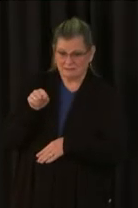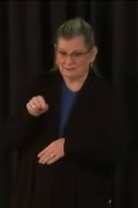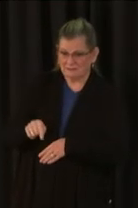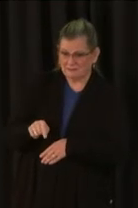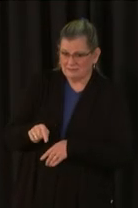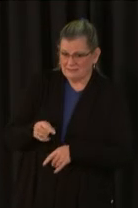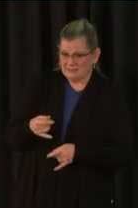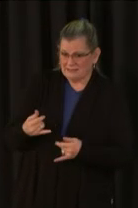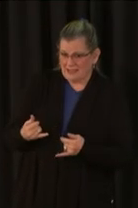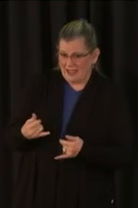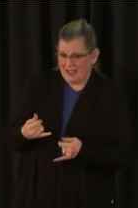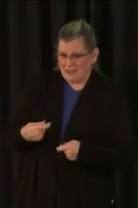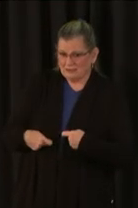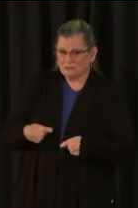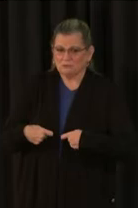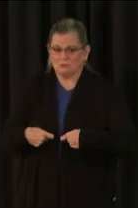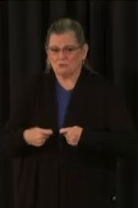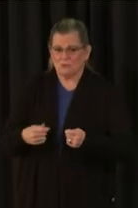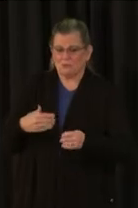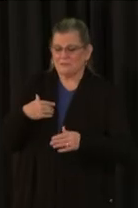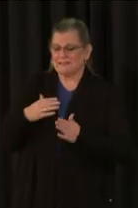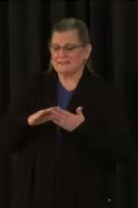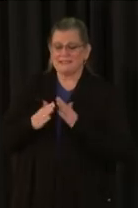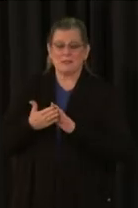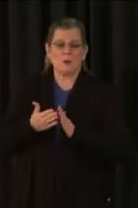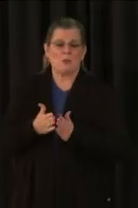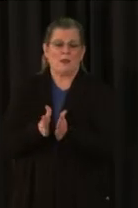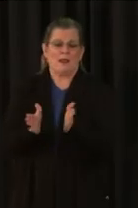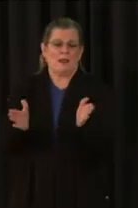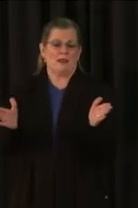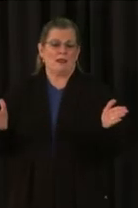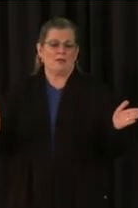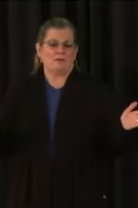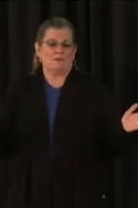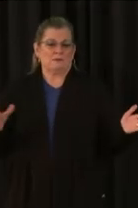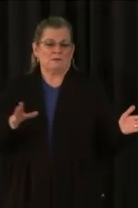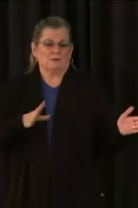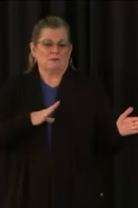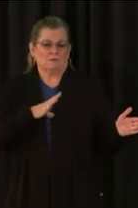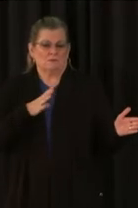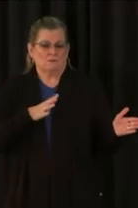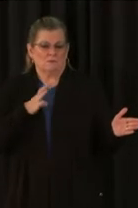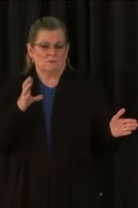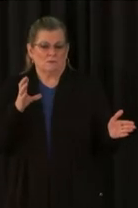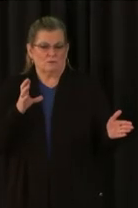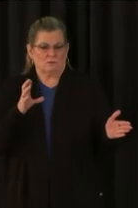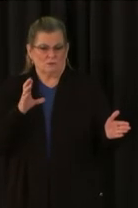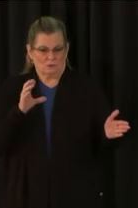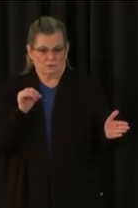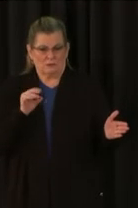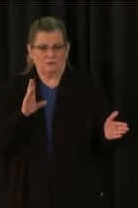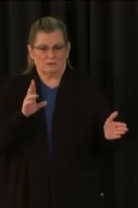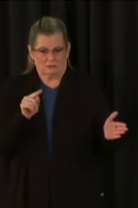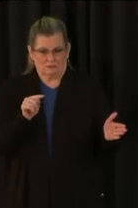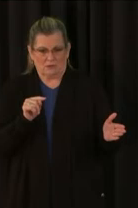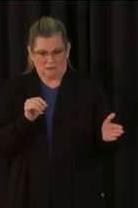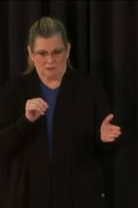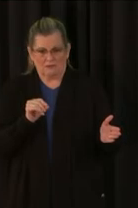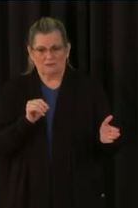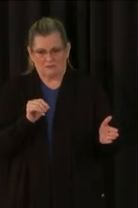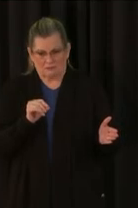a citywide robust retail grant, and that is still open as well, and that stays open until January